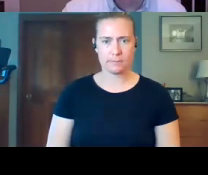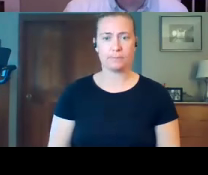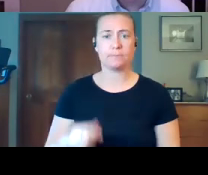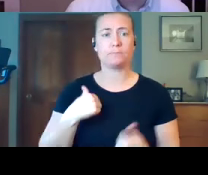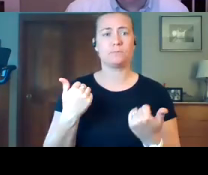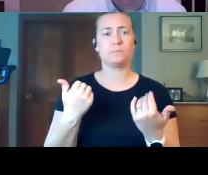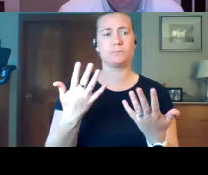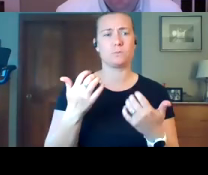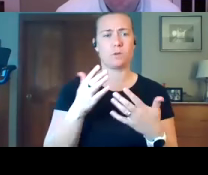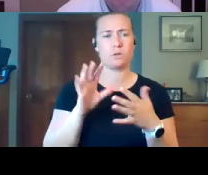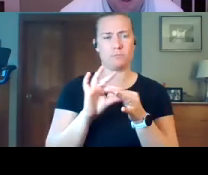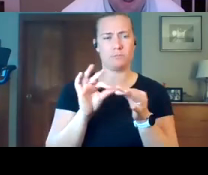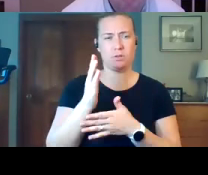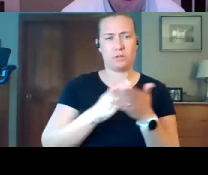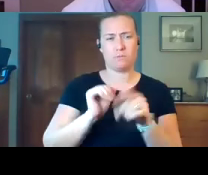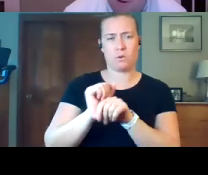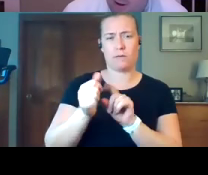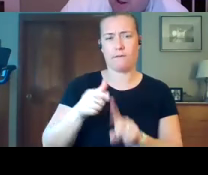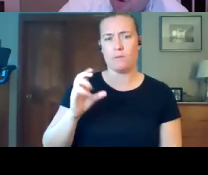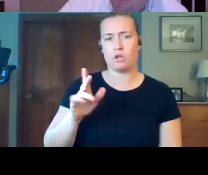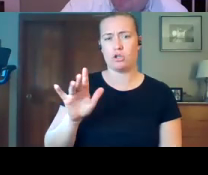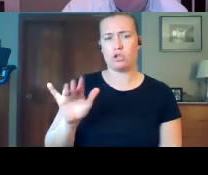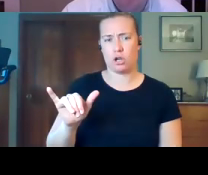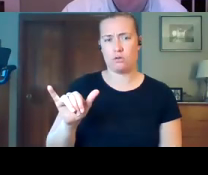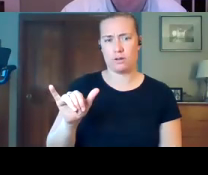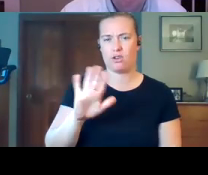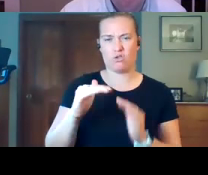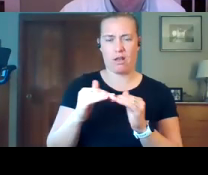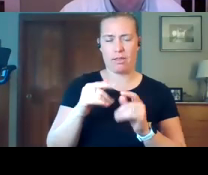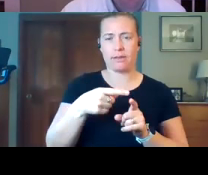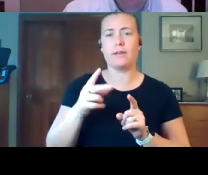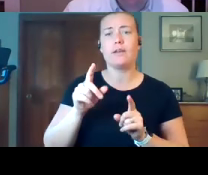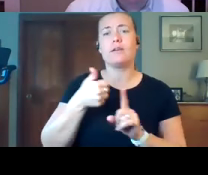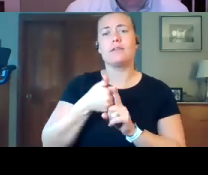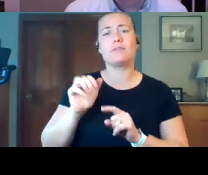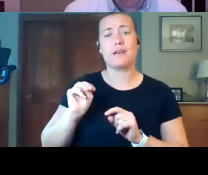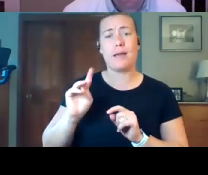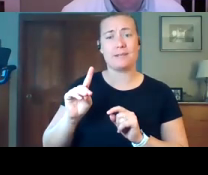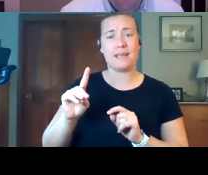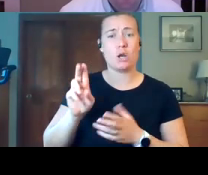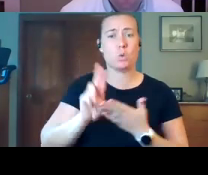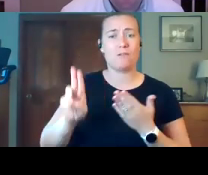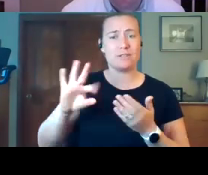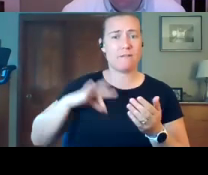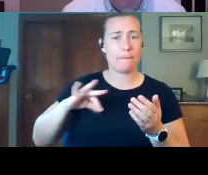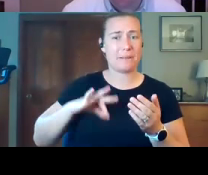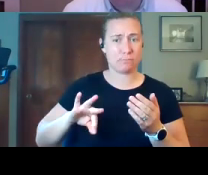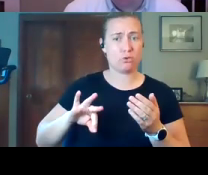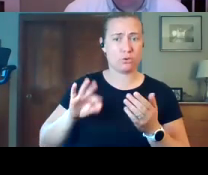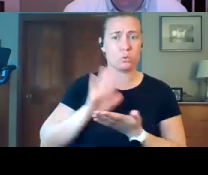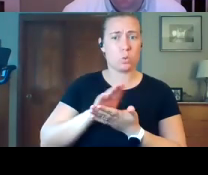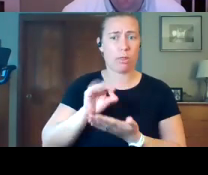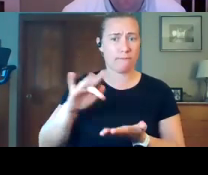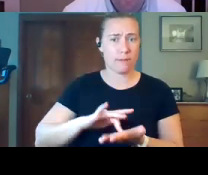colleagues. Sherry's an MD at the University of Pittsburgh School of Medicine, and she's been doing a lot of